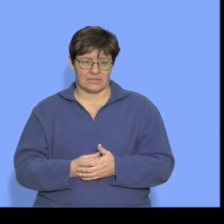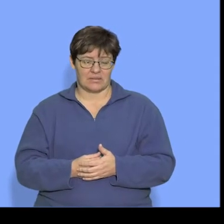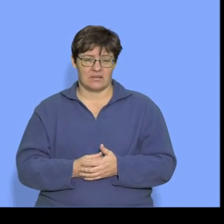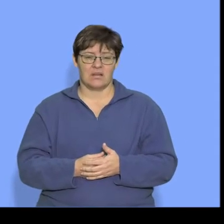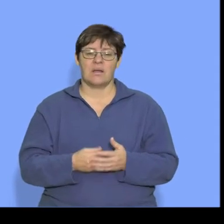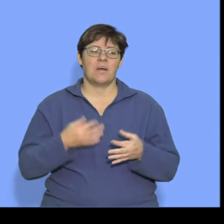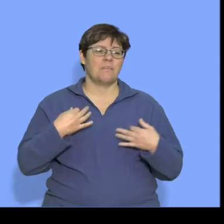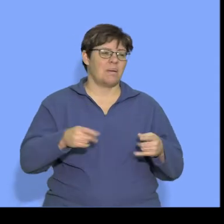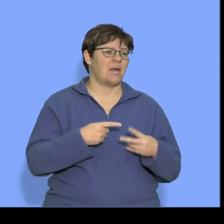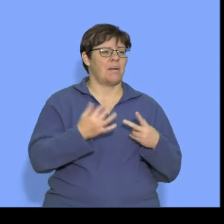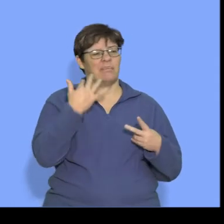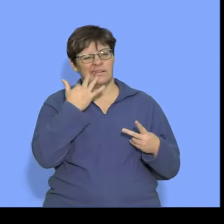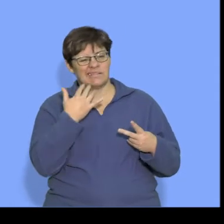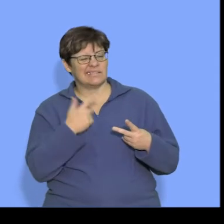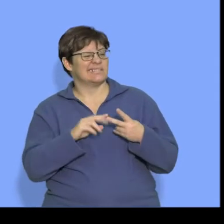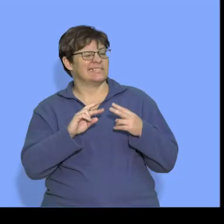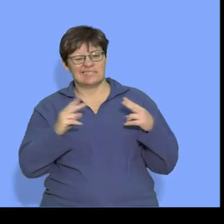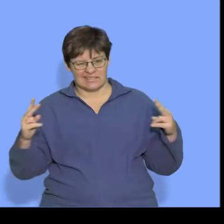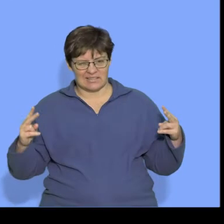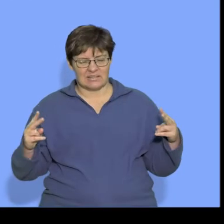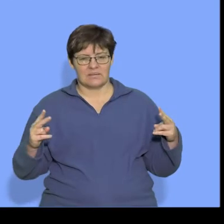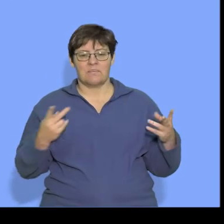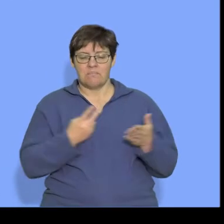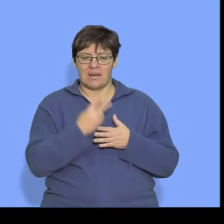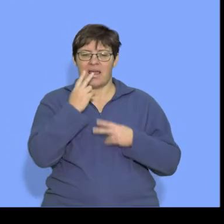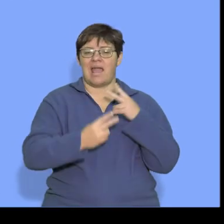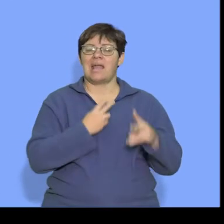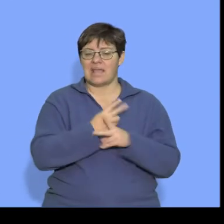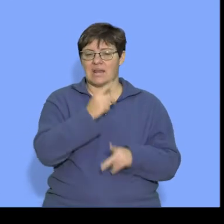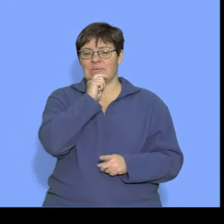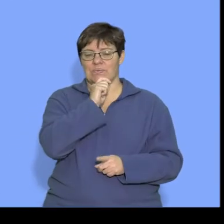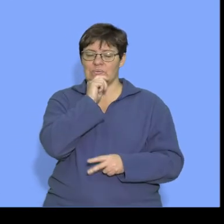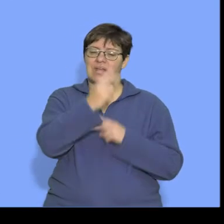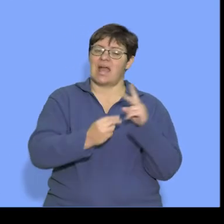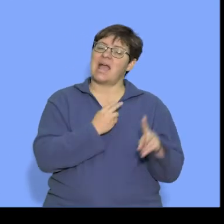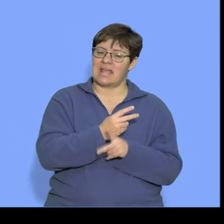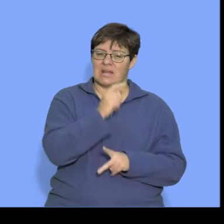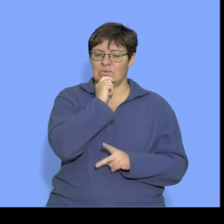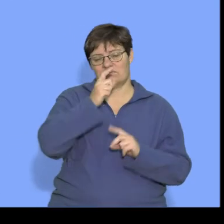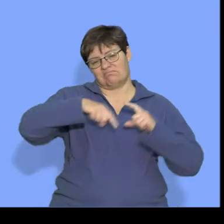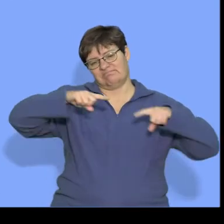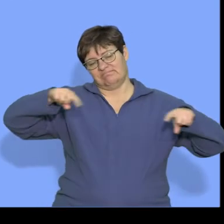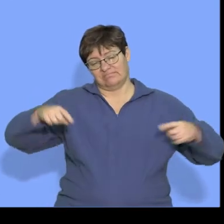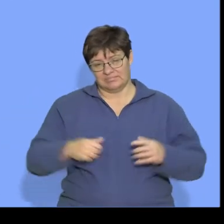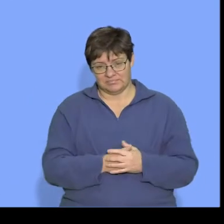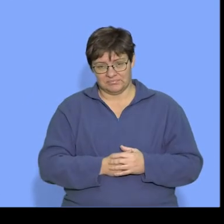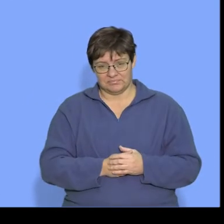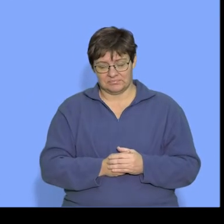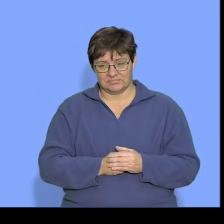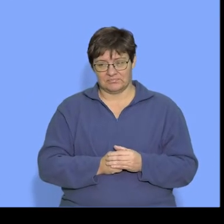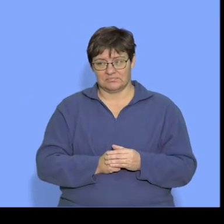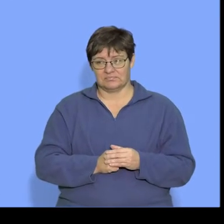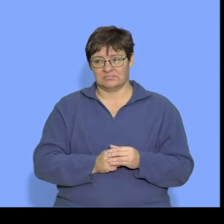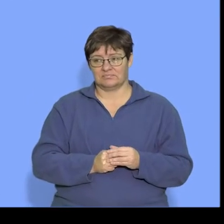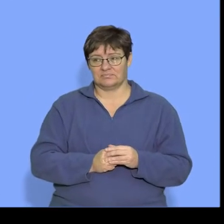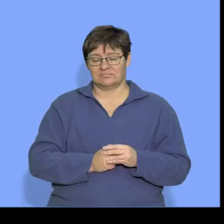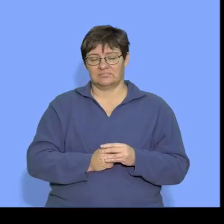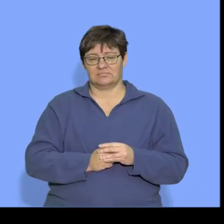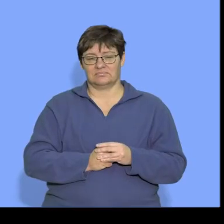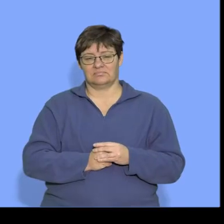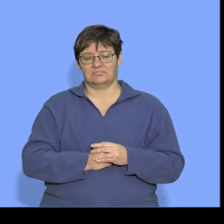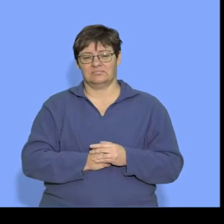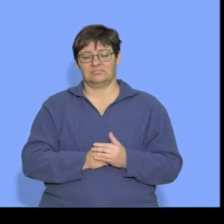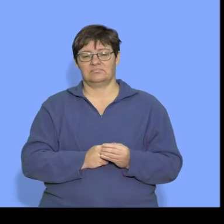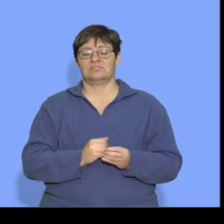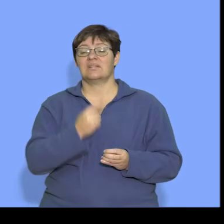paper, plastic, things that can be regenerated and repurposed for different uses. Okay, as I